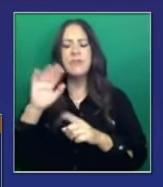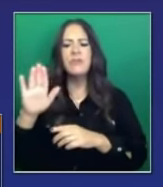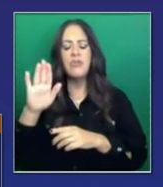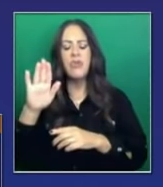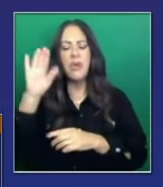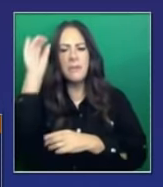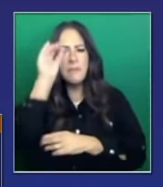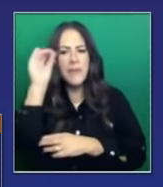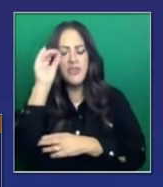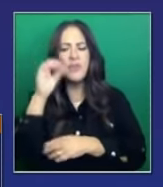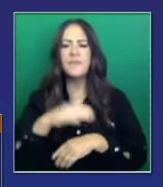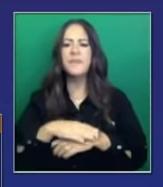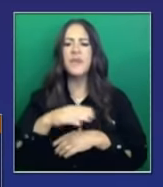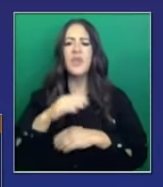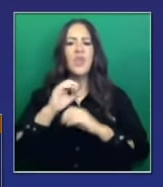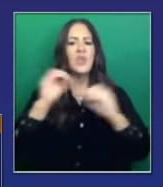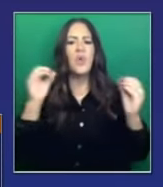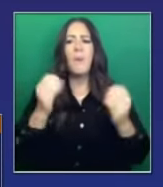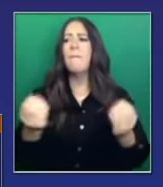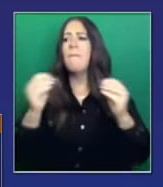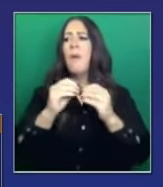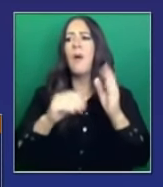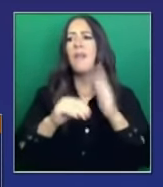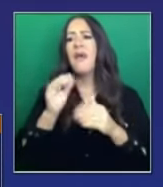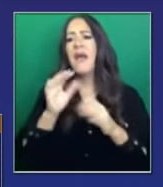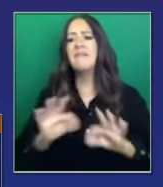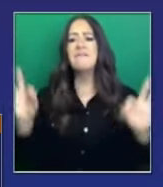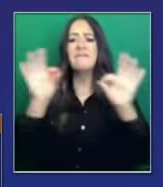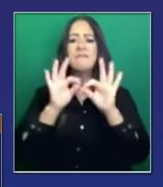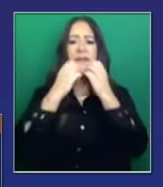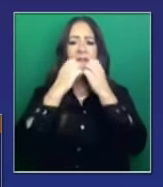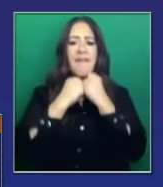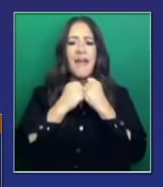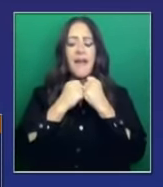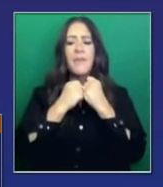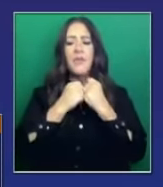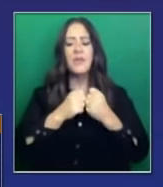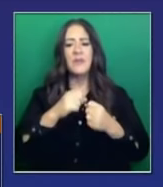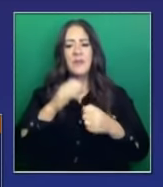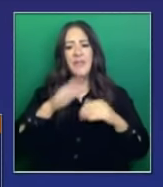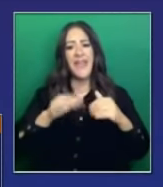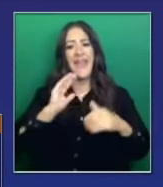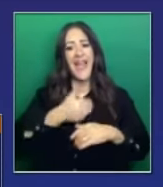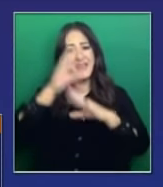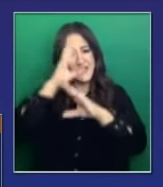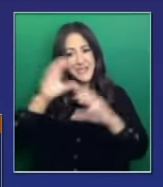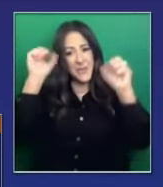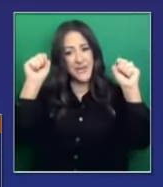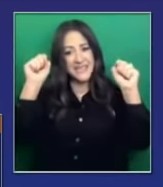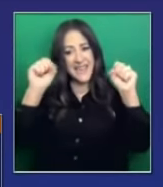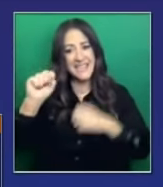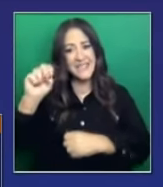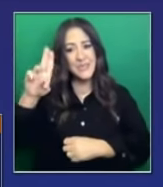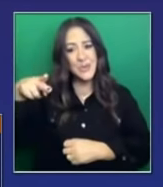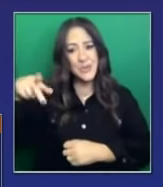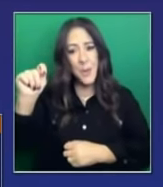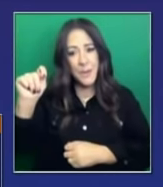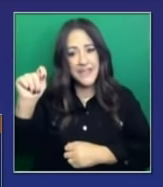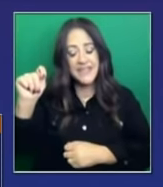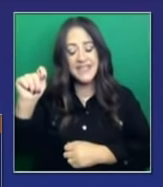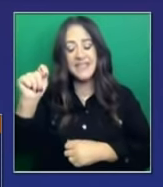more important, I submit and I say with respect, than our superintendent of public education and the head of our